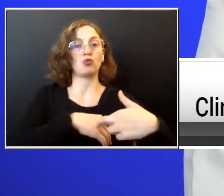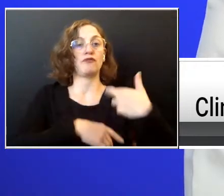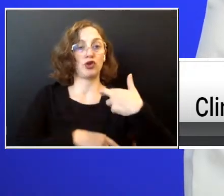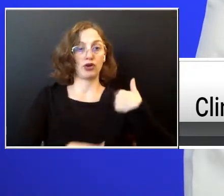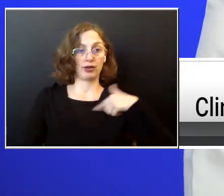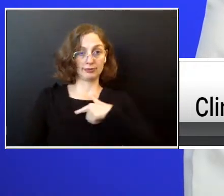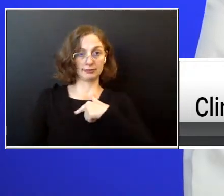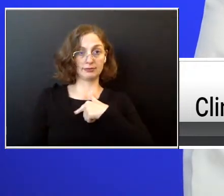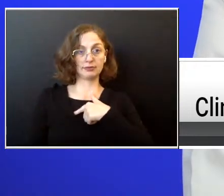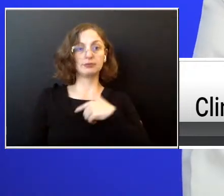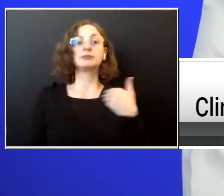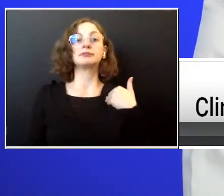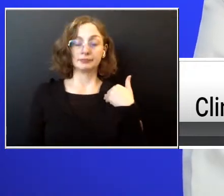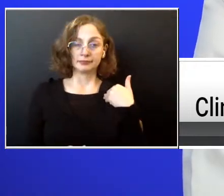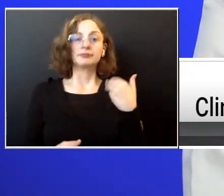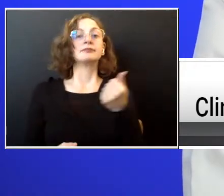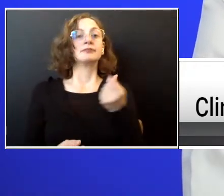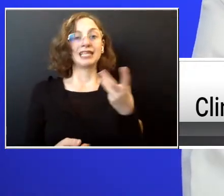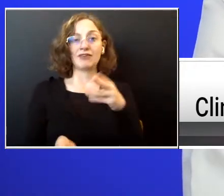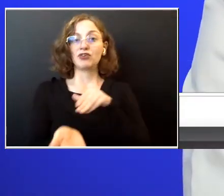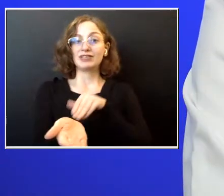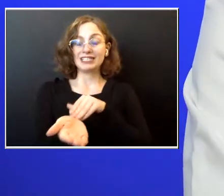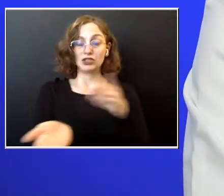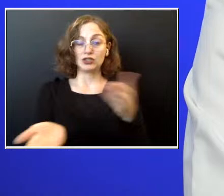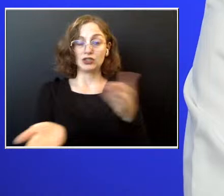specialize specifically in